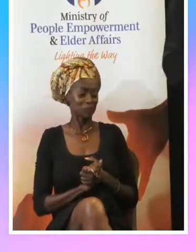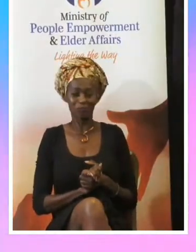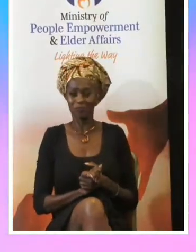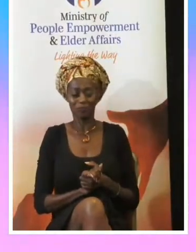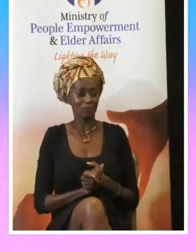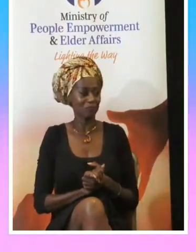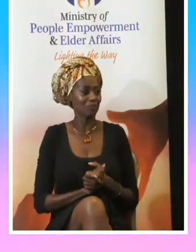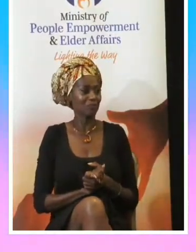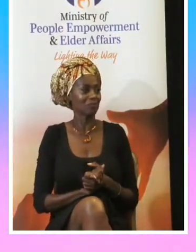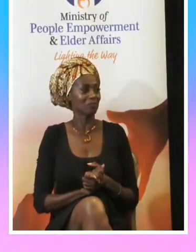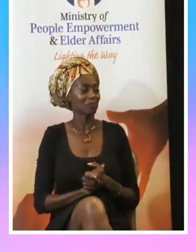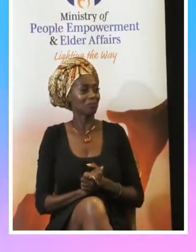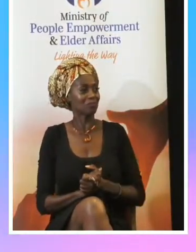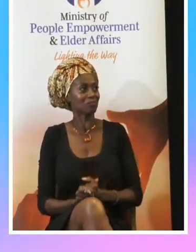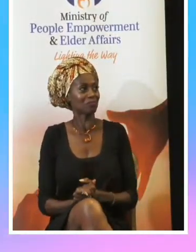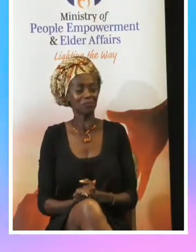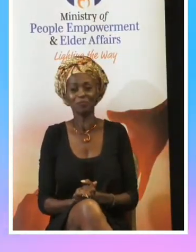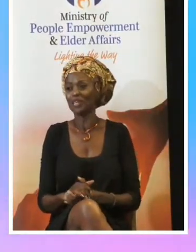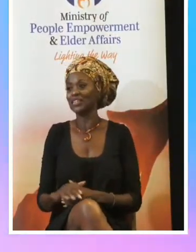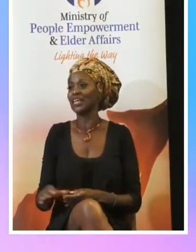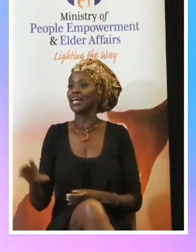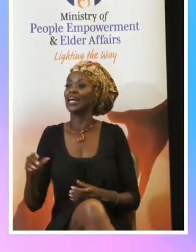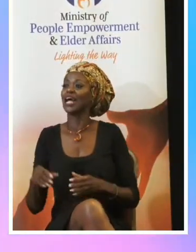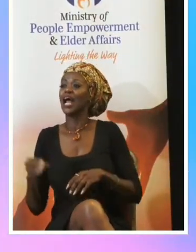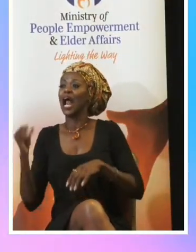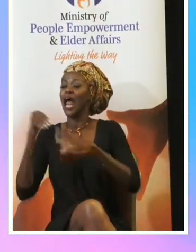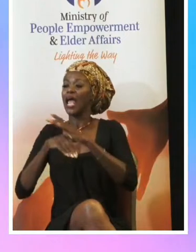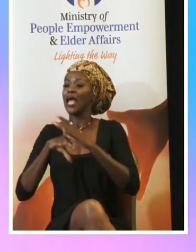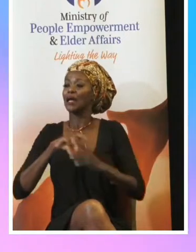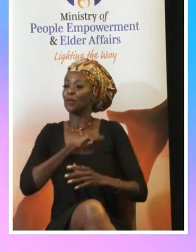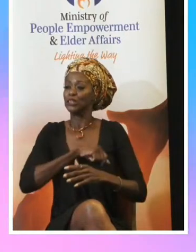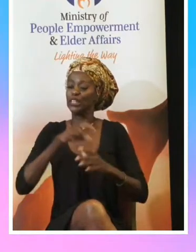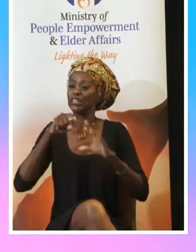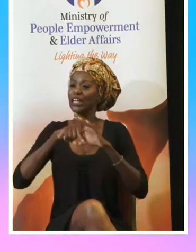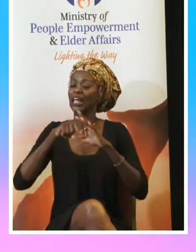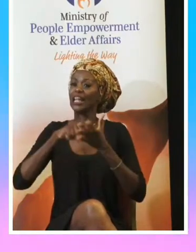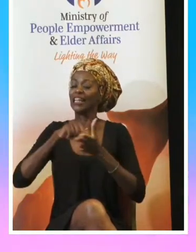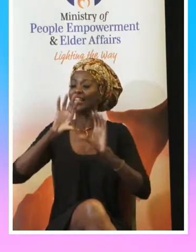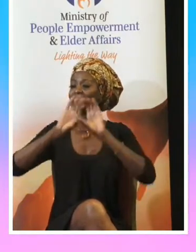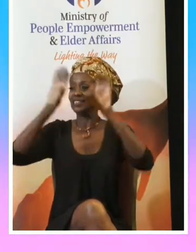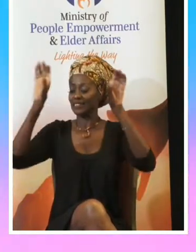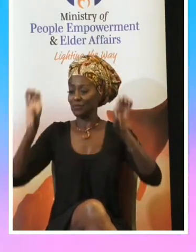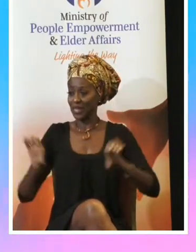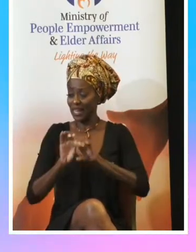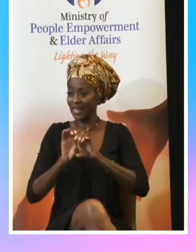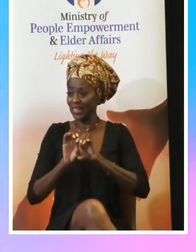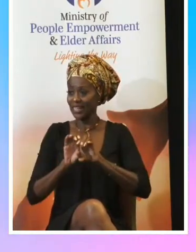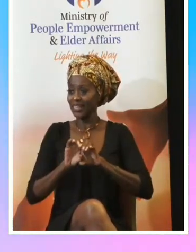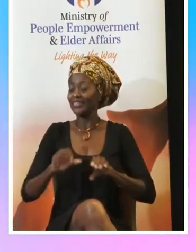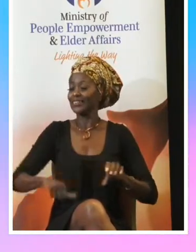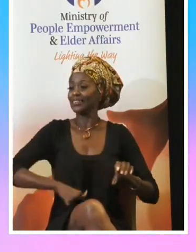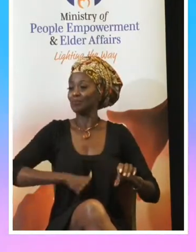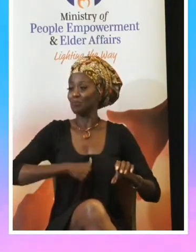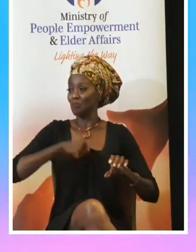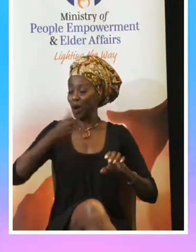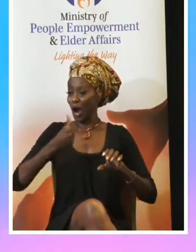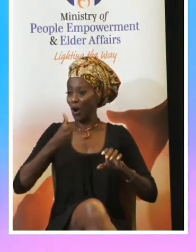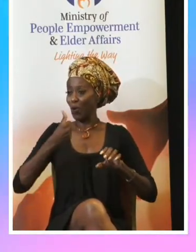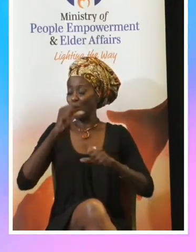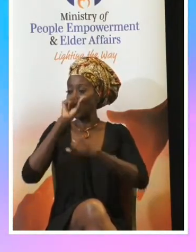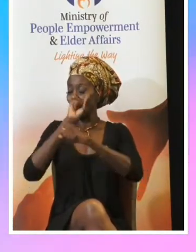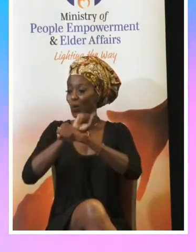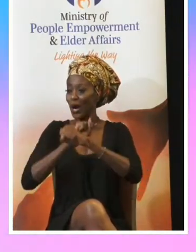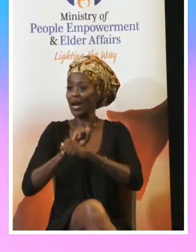I mean, I can read what it says. It's a certificate of appreciation. This certificate is a proud accompaniment of the awards to be presented to Mr. Stevenson